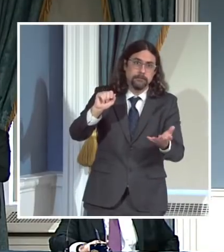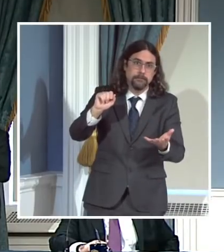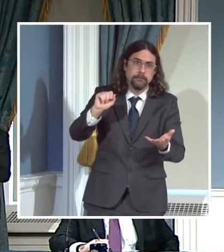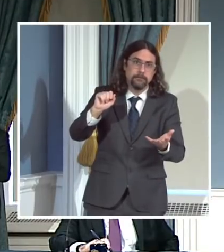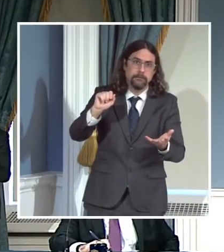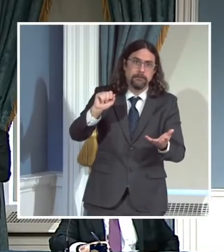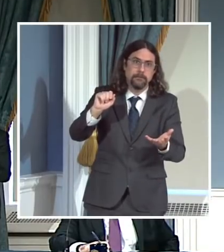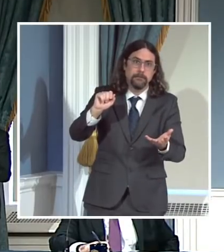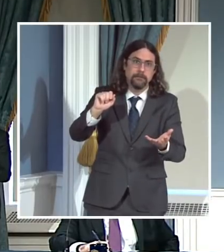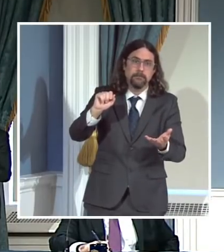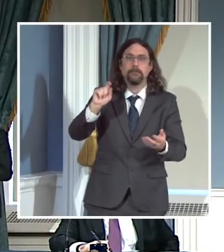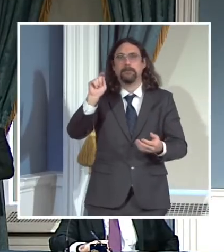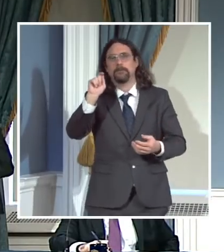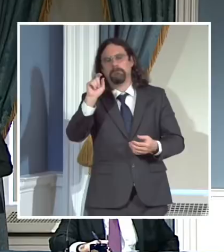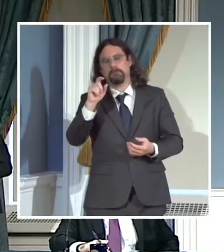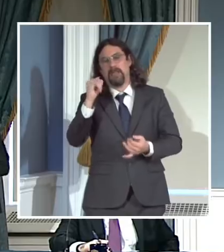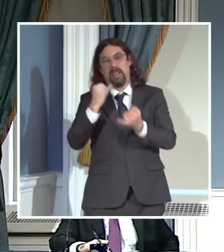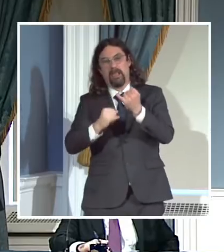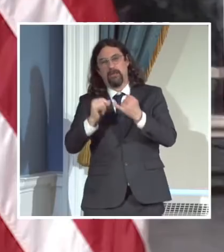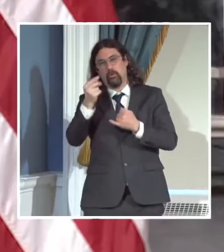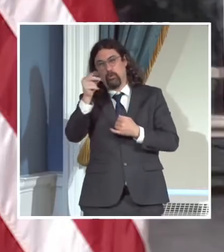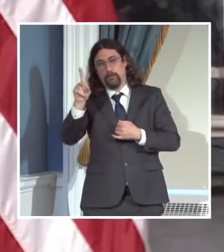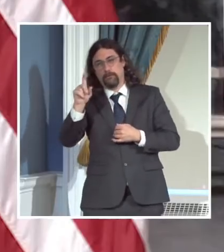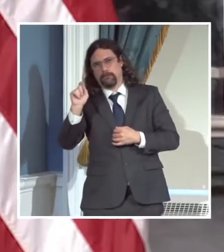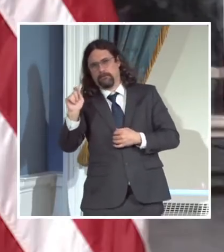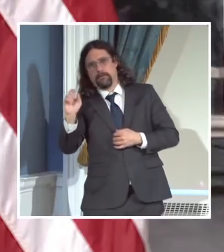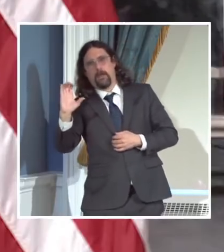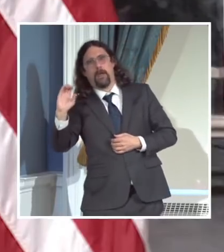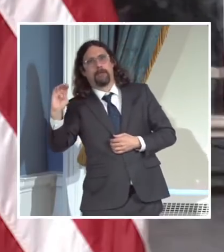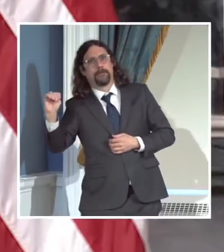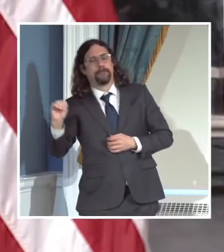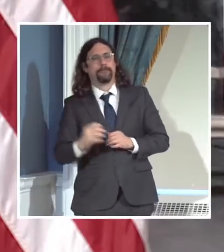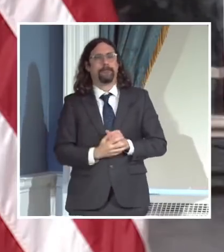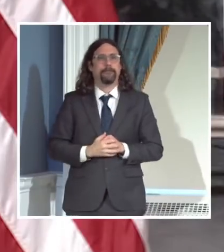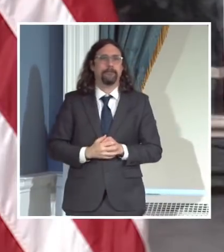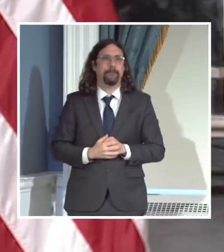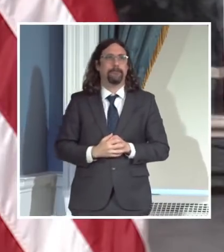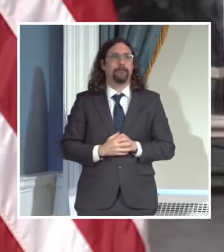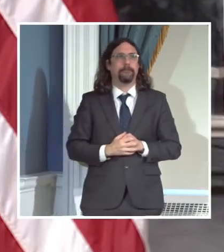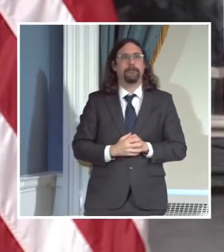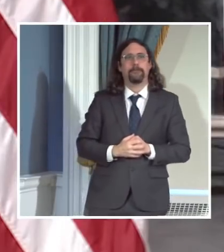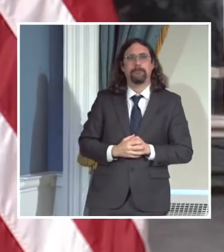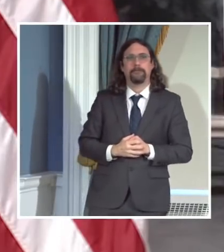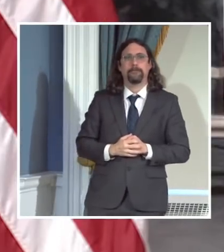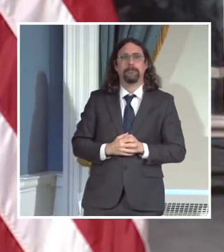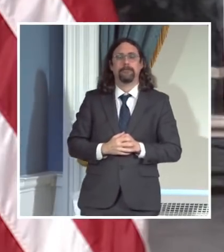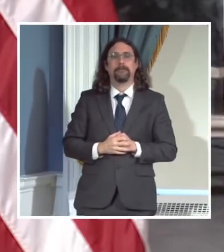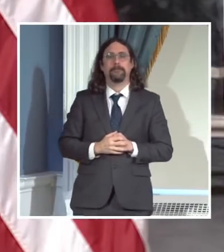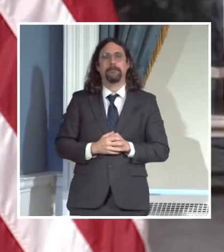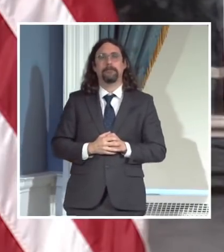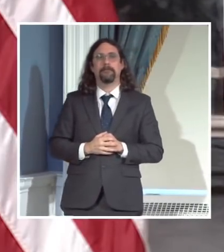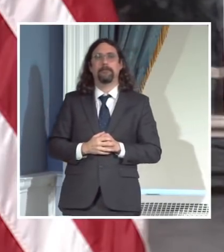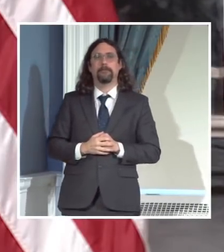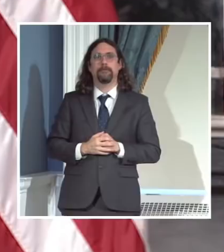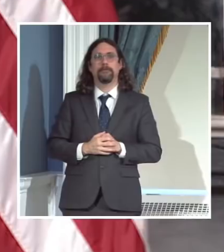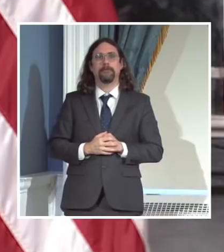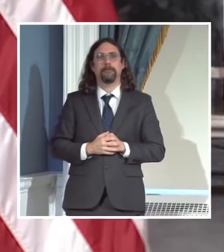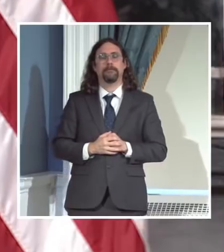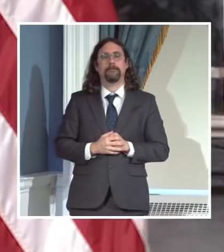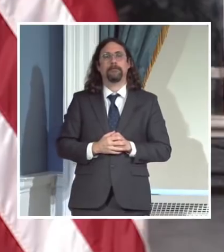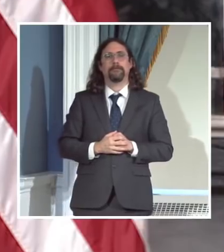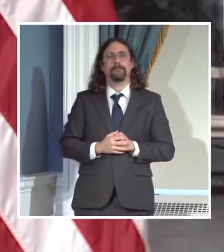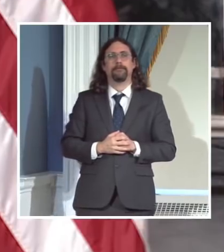nychc.networkforgood.com. All right. And then to all New Yorkers and anyone in the country who wants to help New York